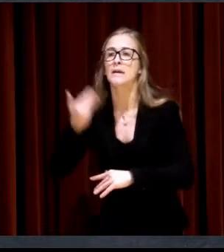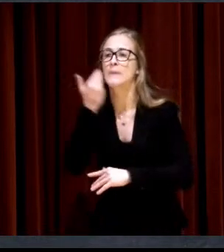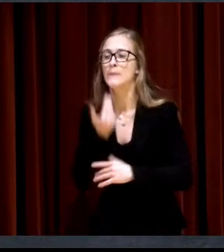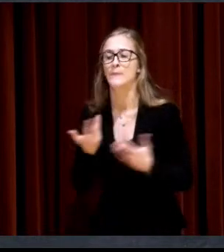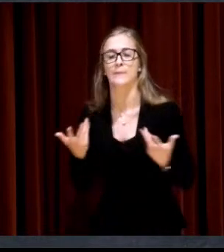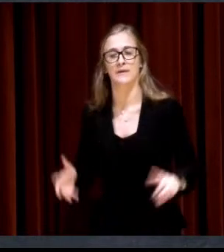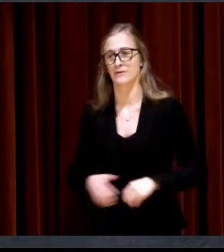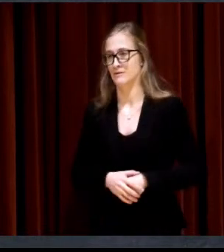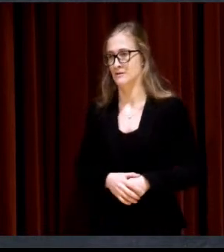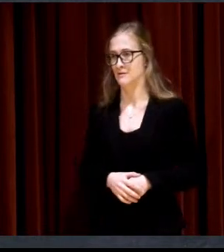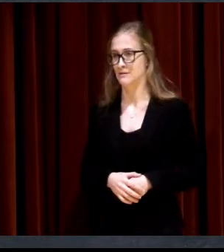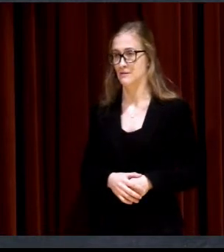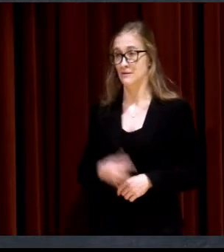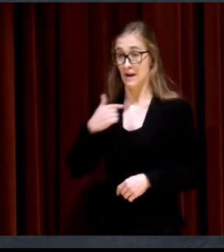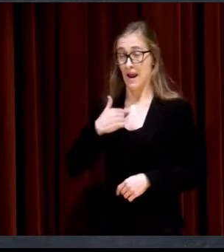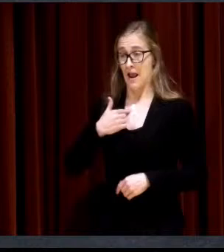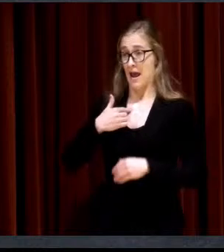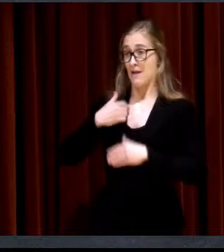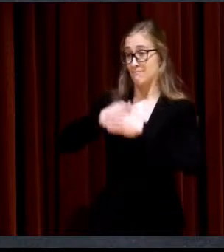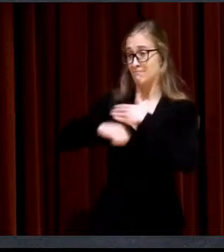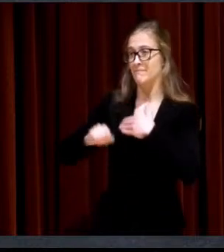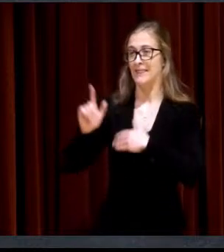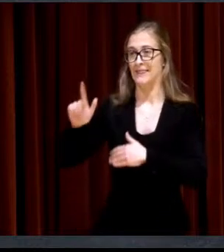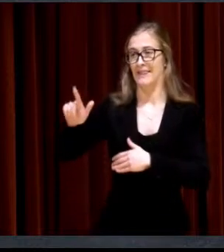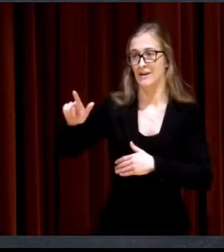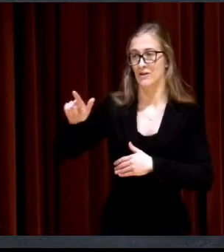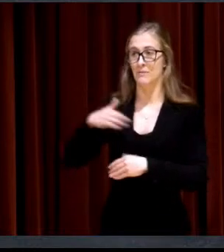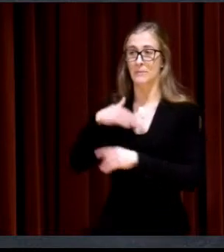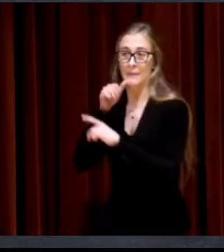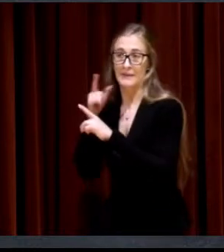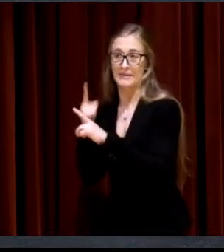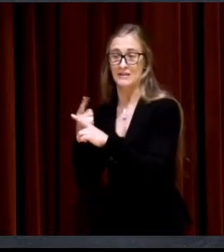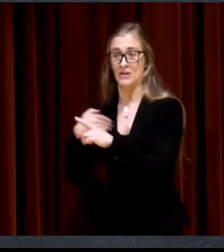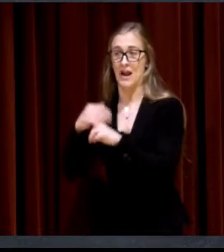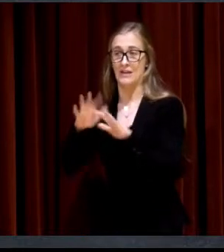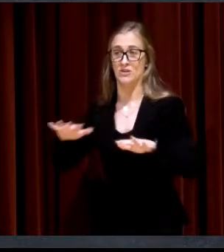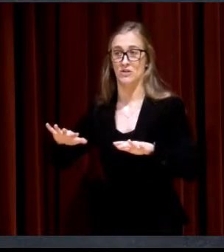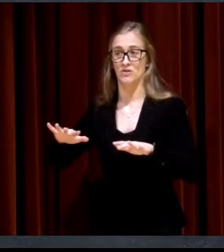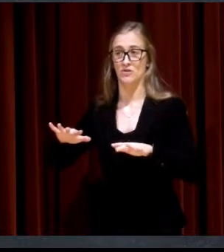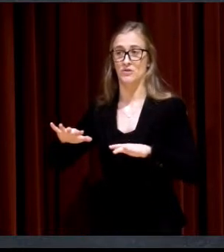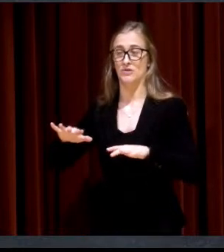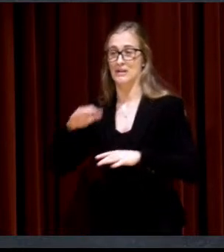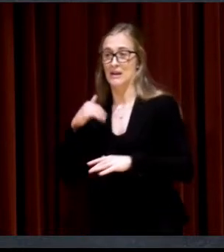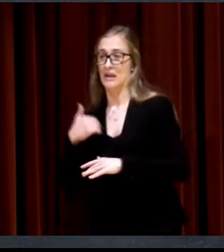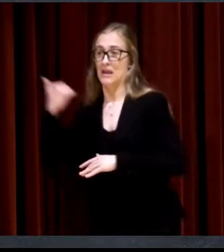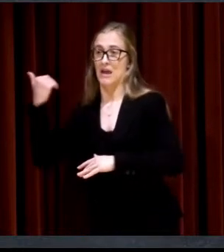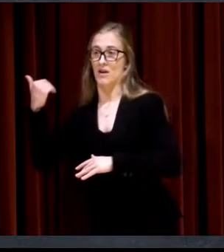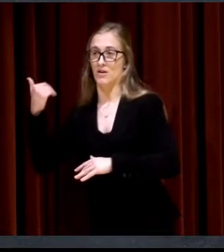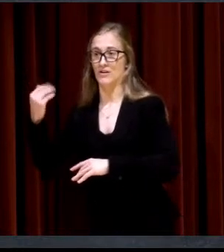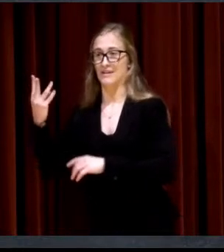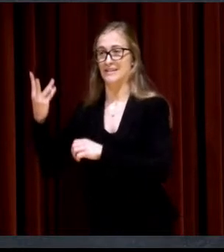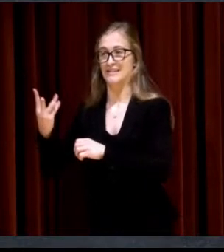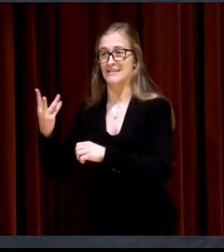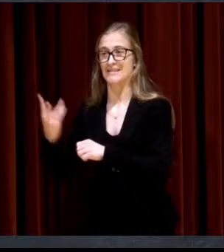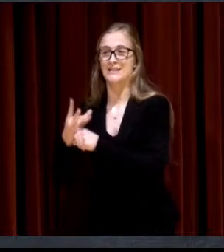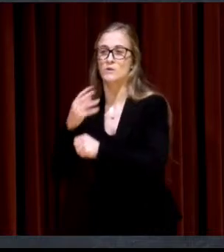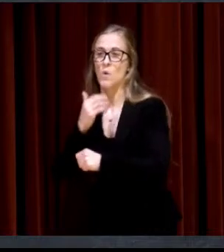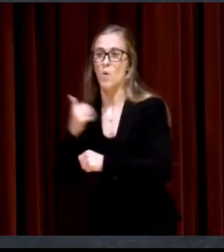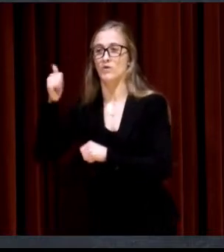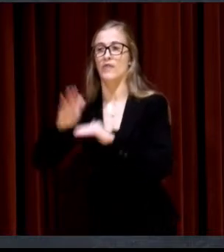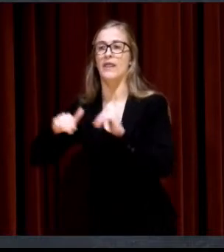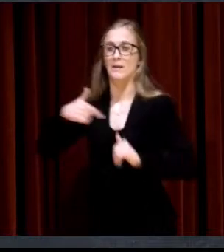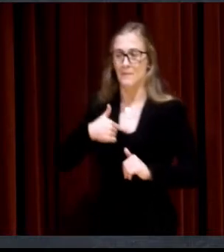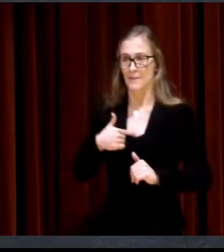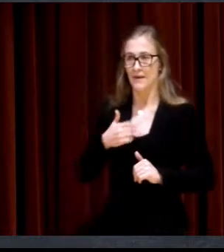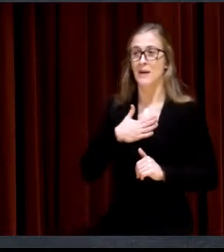Or did they raise? I had my children later on. My sister had her children when she was younger, and she's 6 years older than I am. I had my kids older.